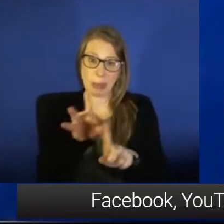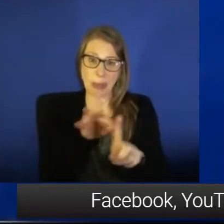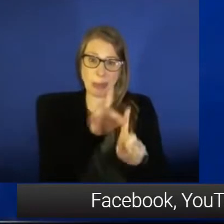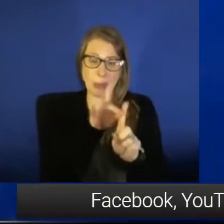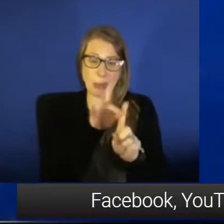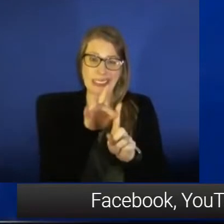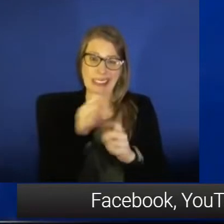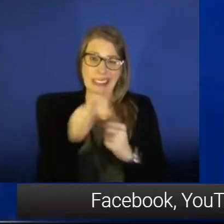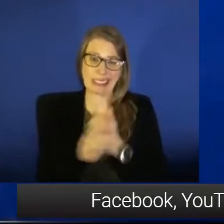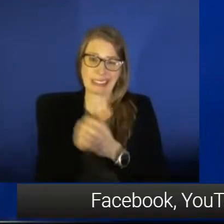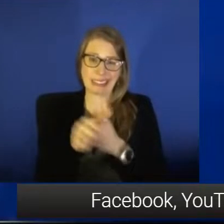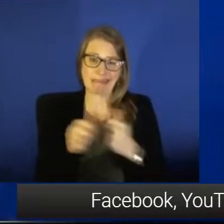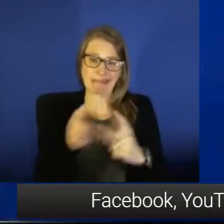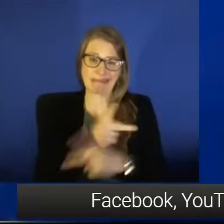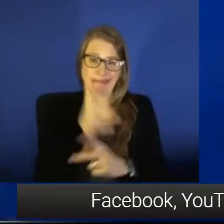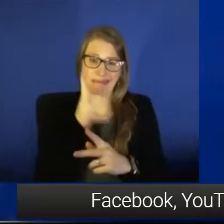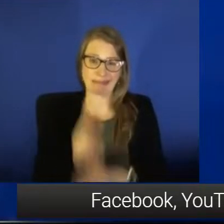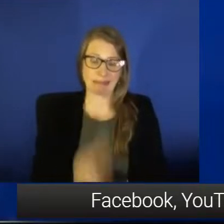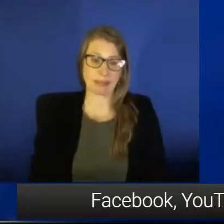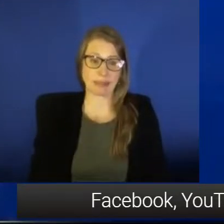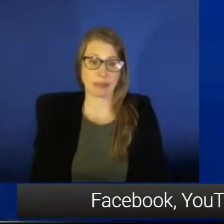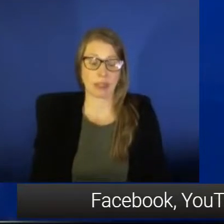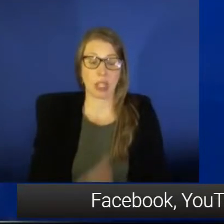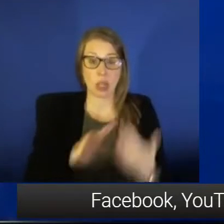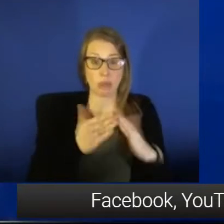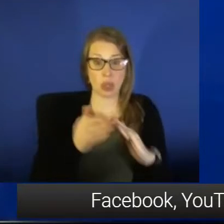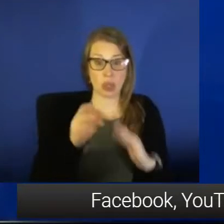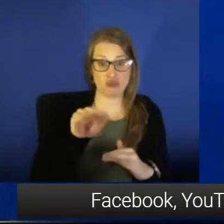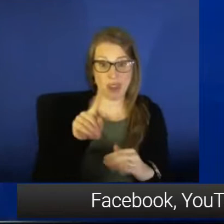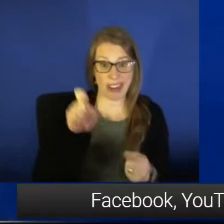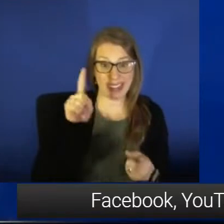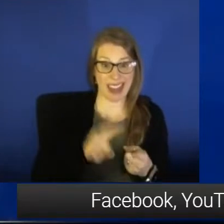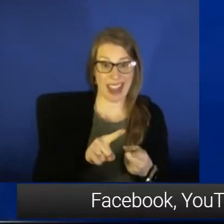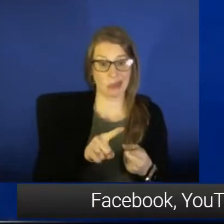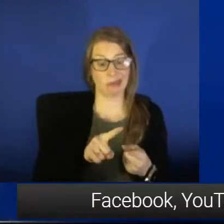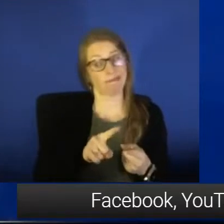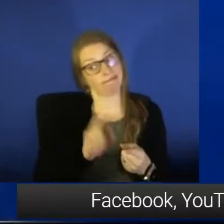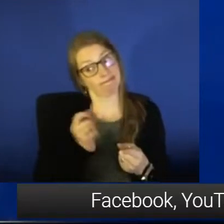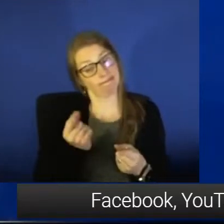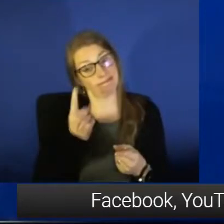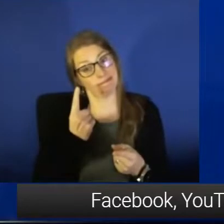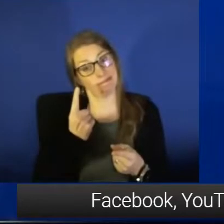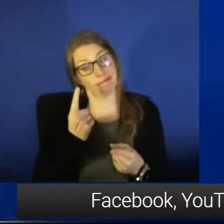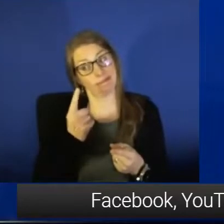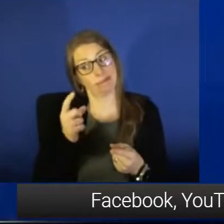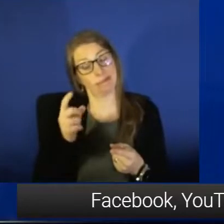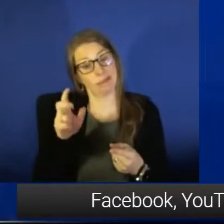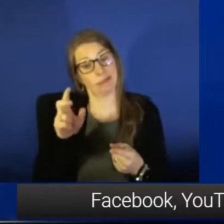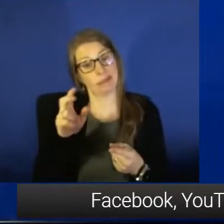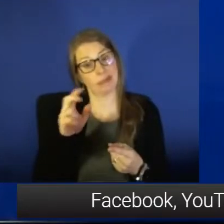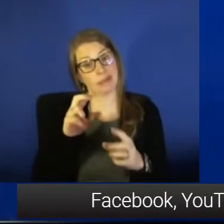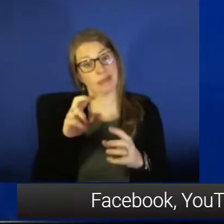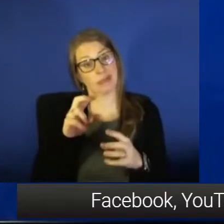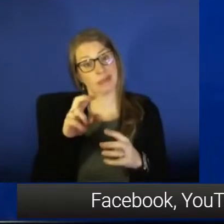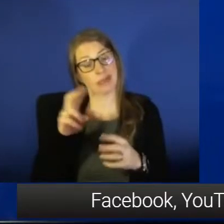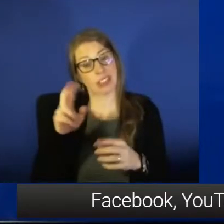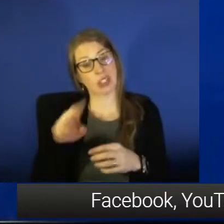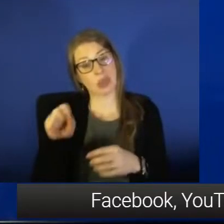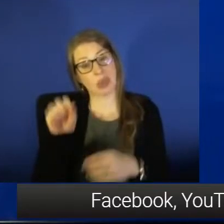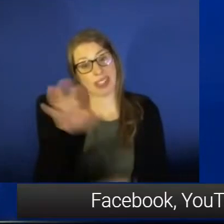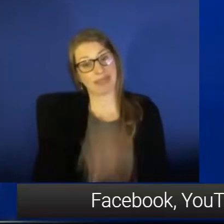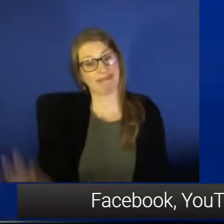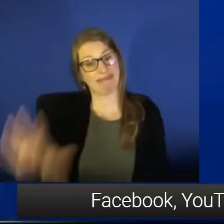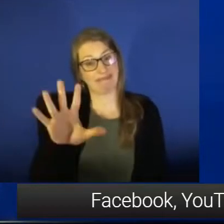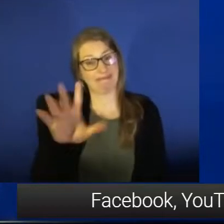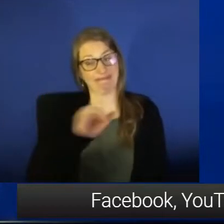it's all about community rate of transmission. Community rate's down. But if you look around the country right now, that's not true. If we follow that heat